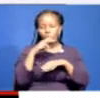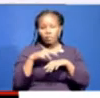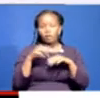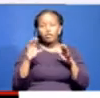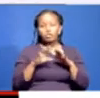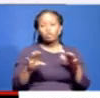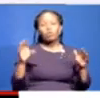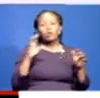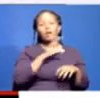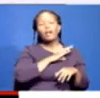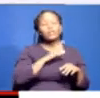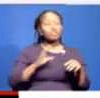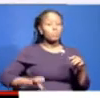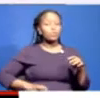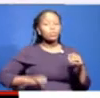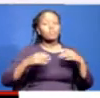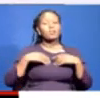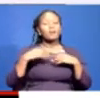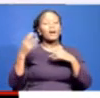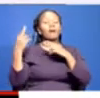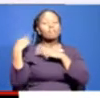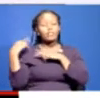virtue of their mandate under Article